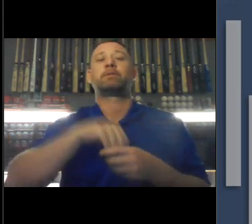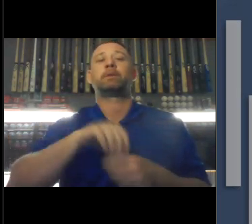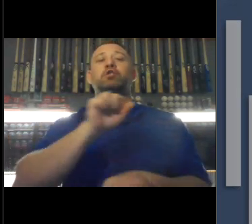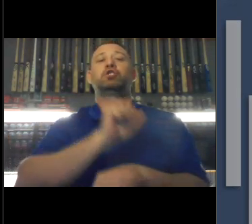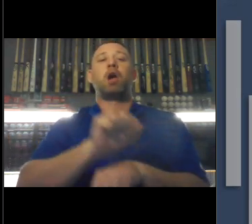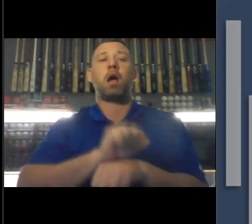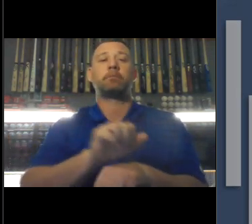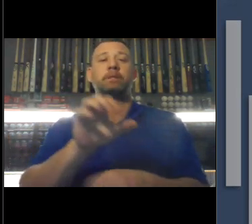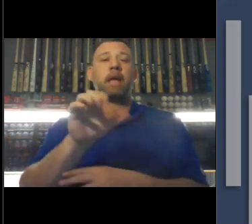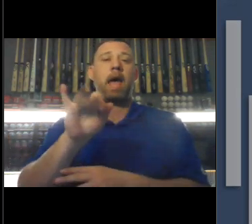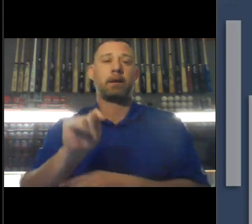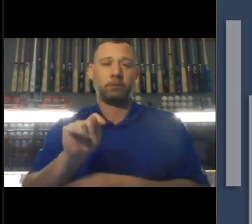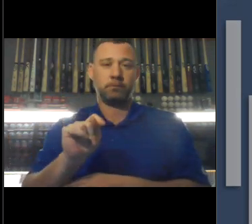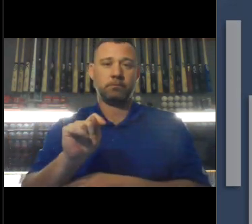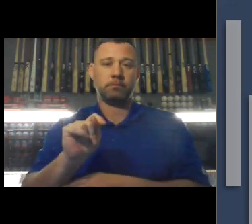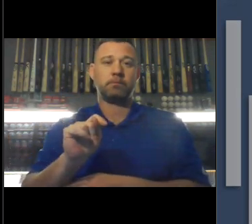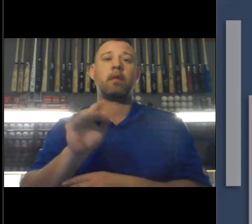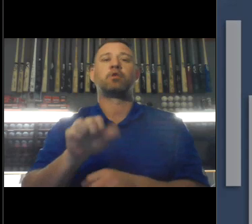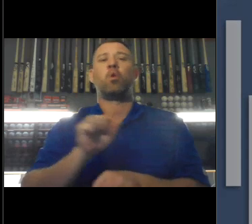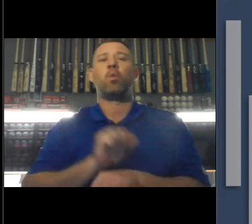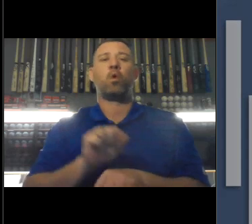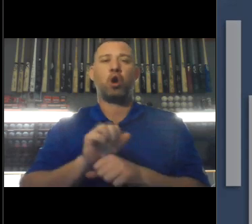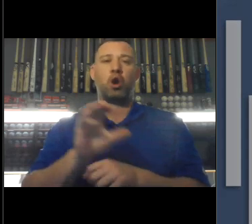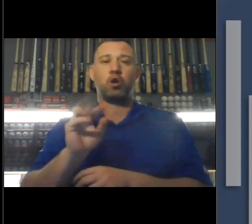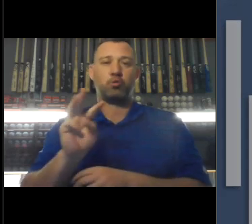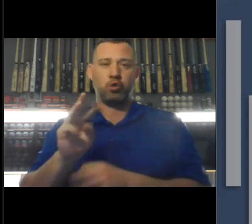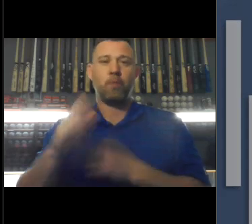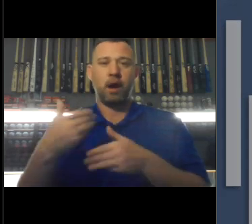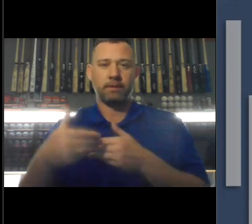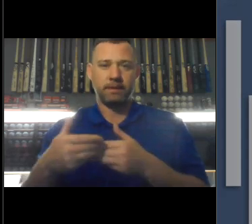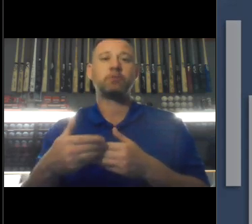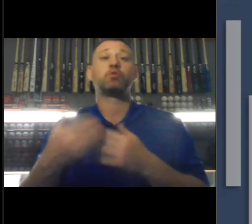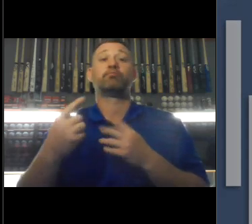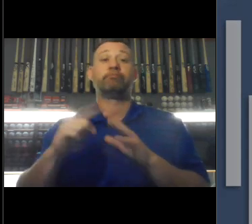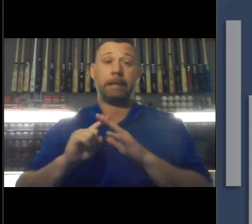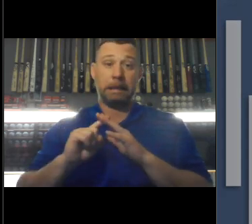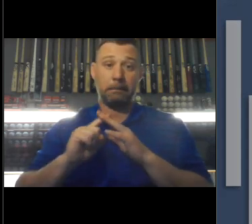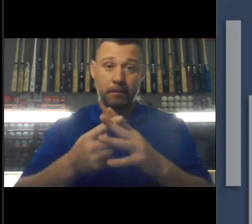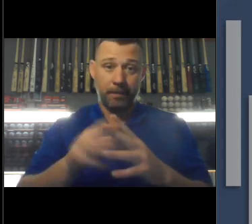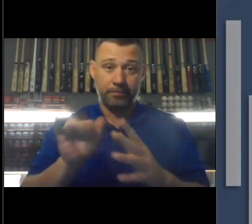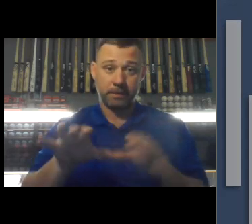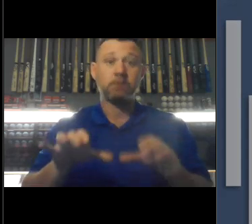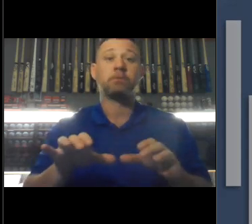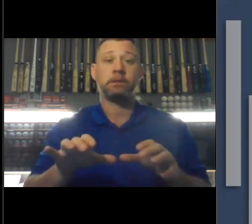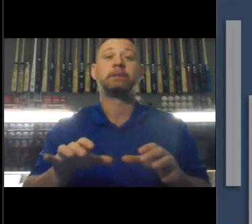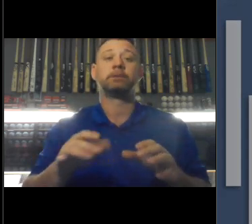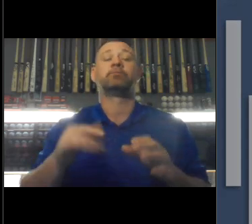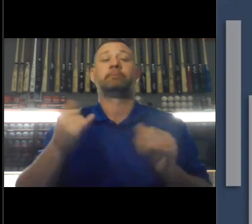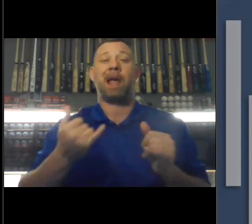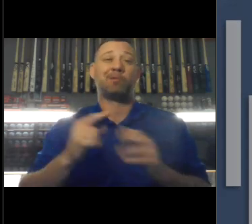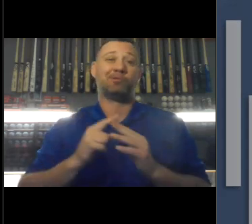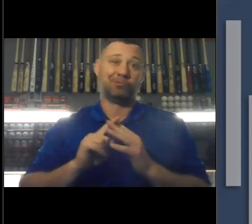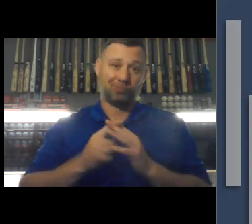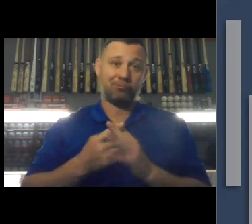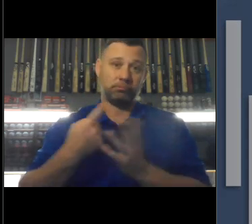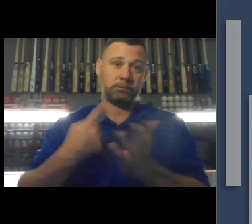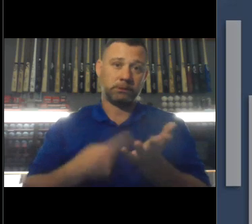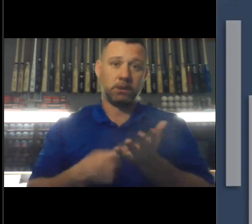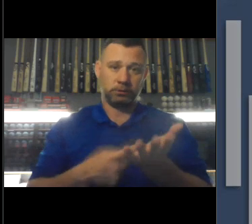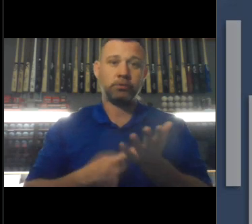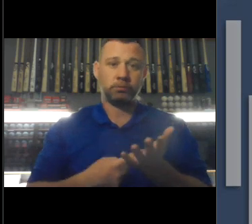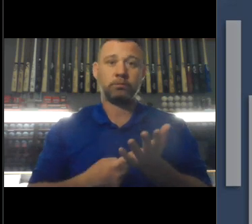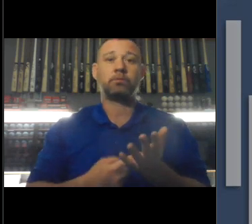Act, as the work group process to implement this act appears to be nearing some initial discussions. One